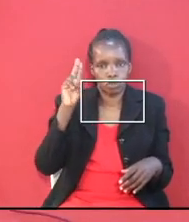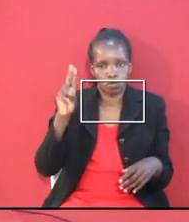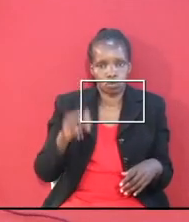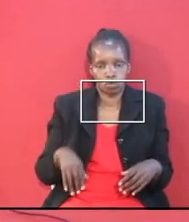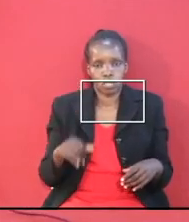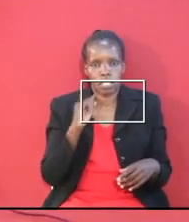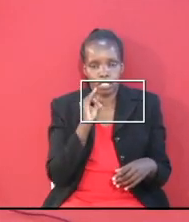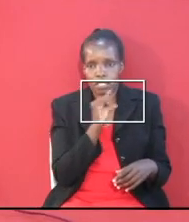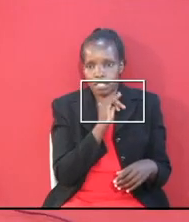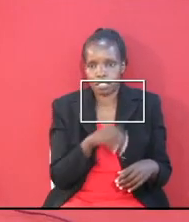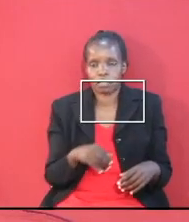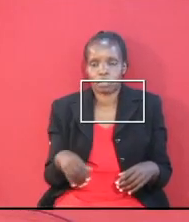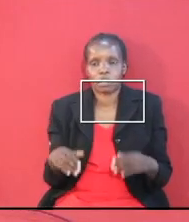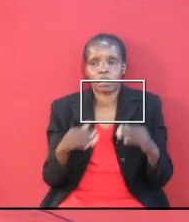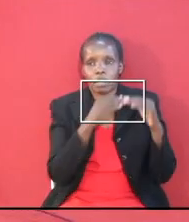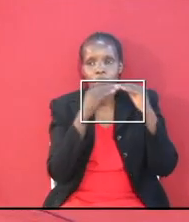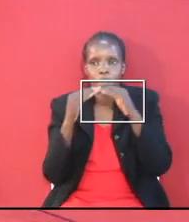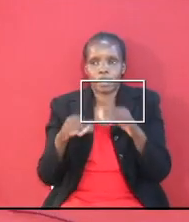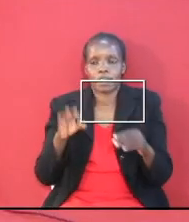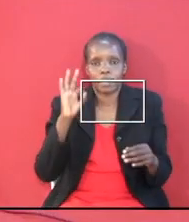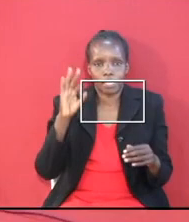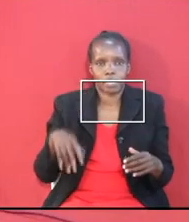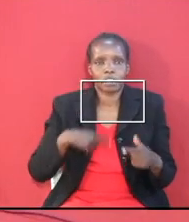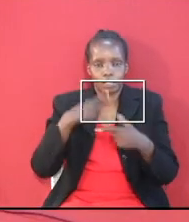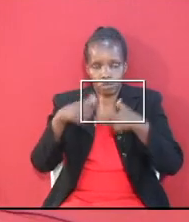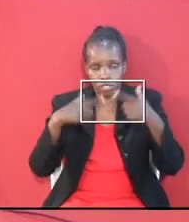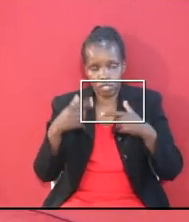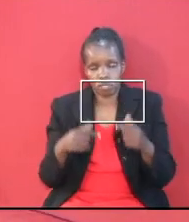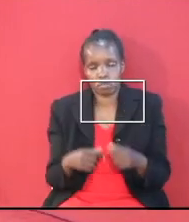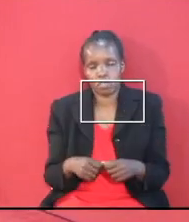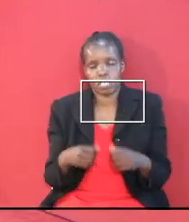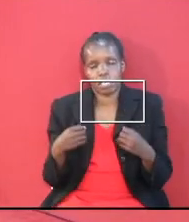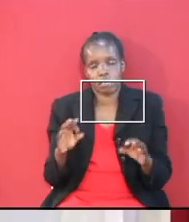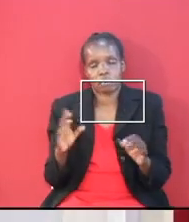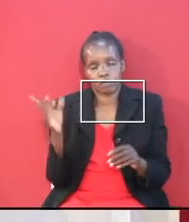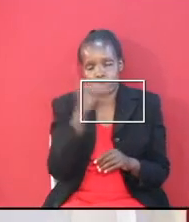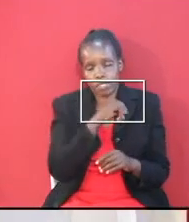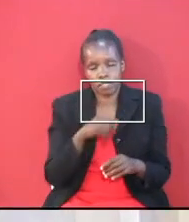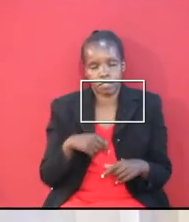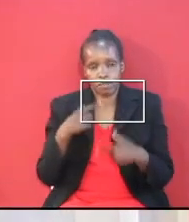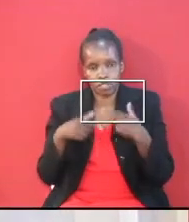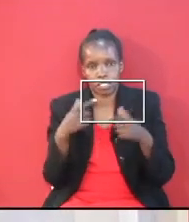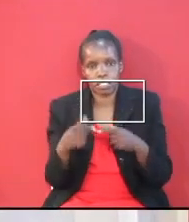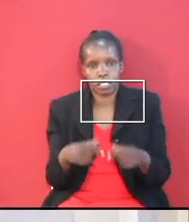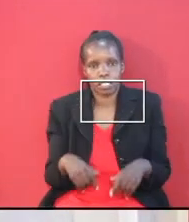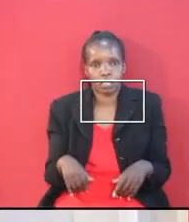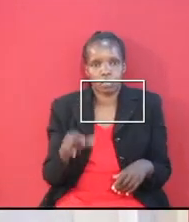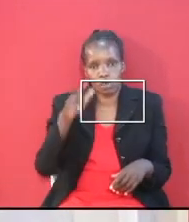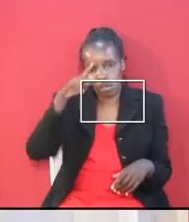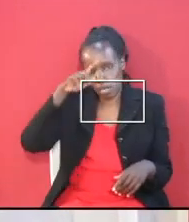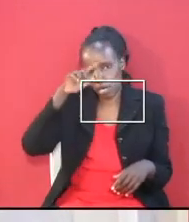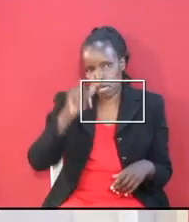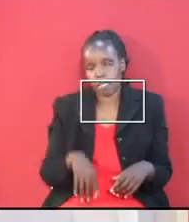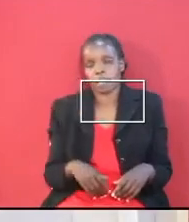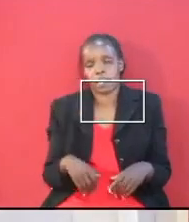conditioning level. Level number three, carrying on level. If you don't carry on, you compromise.